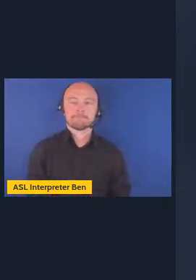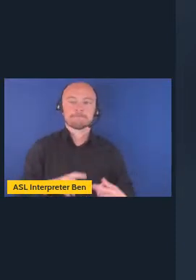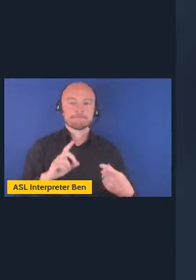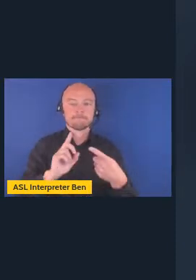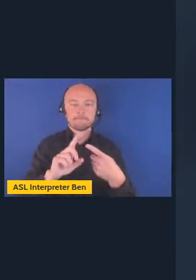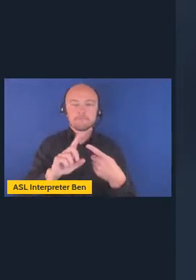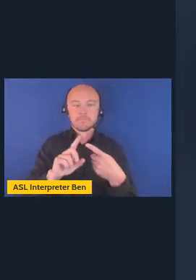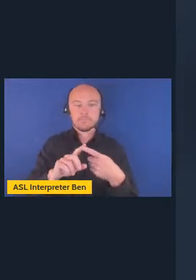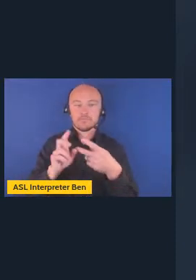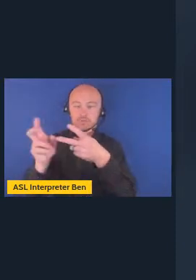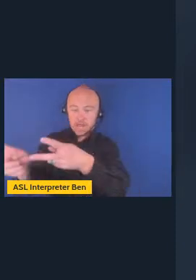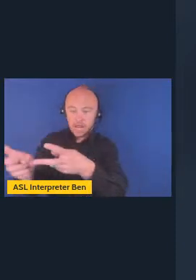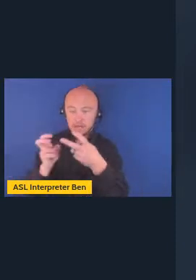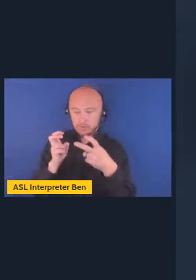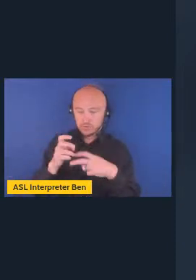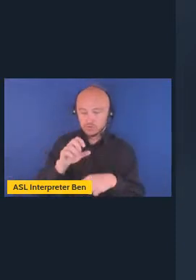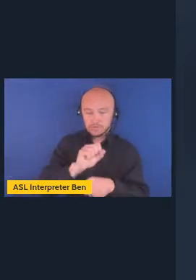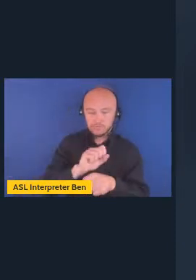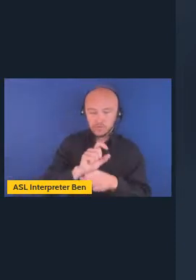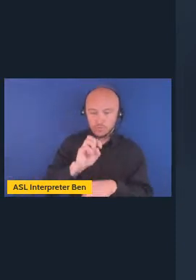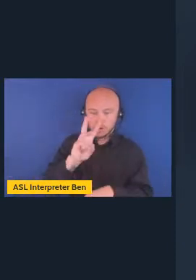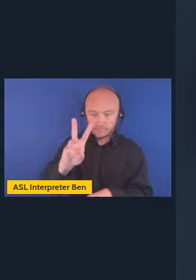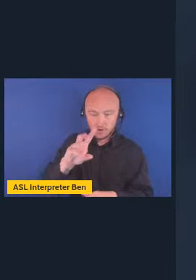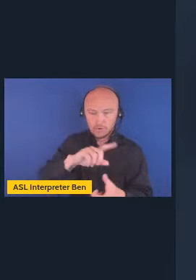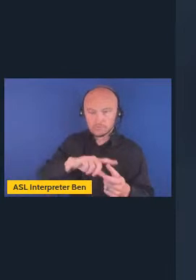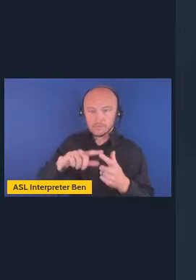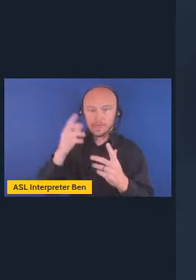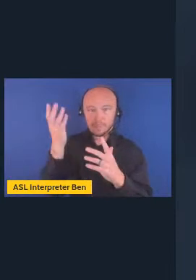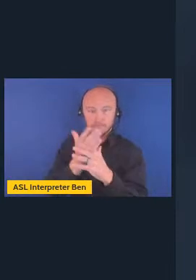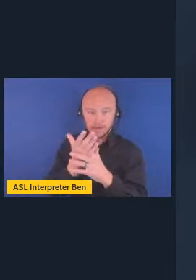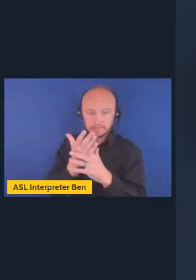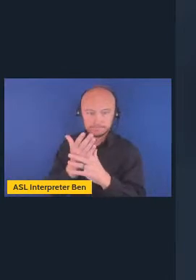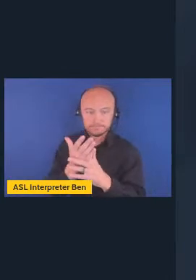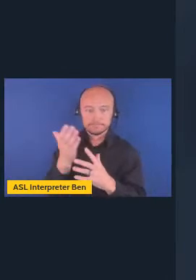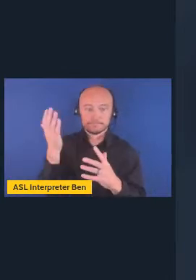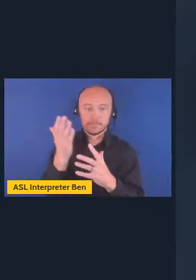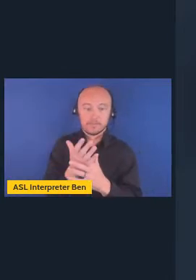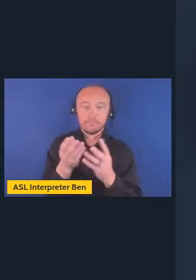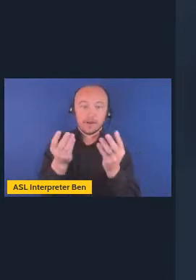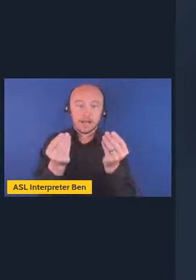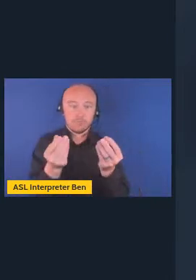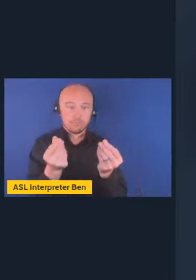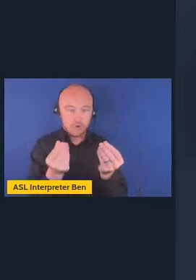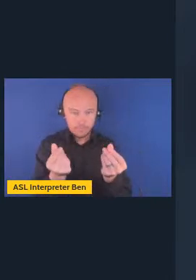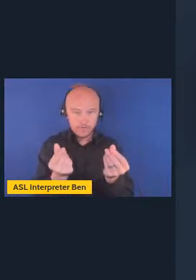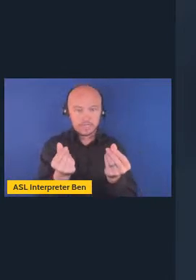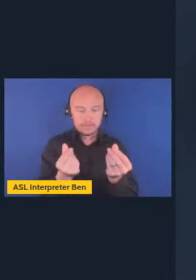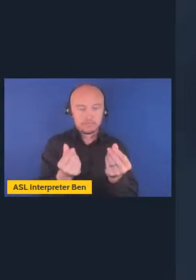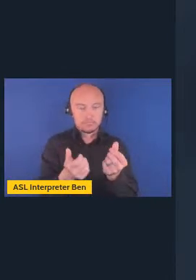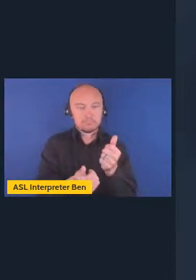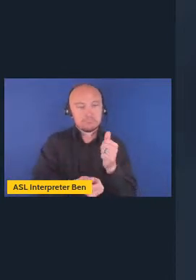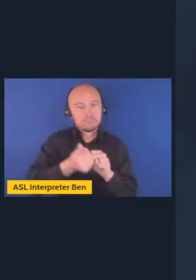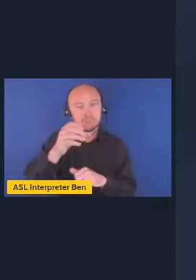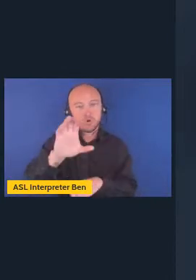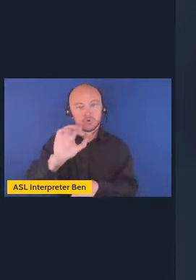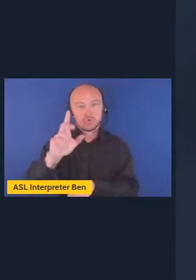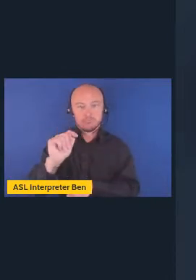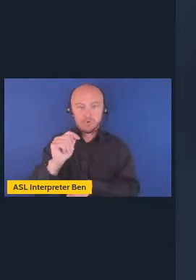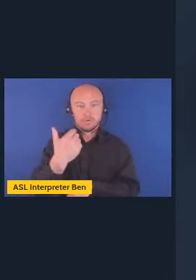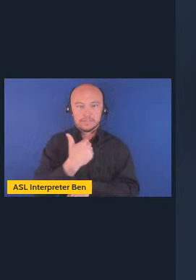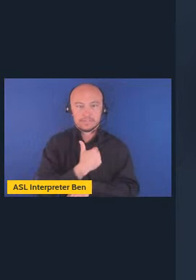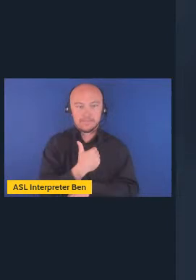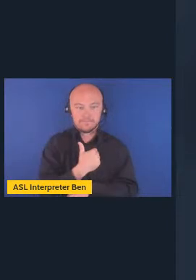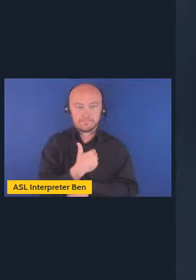retrieve the workflow and then the underlying file. By the way, the file property is a convention that most components follow if they are